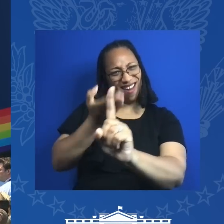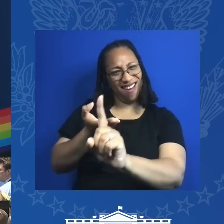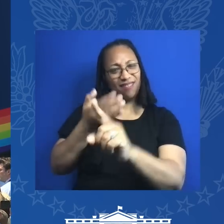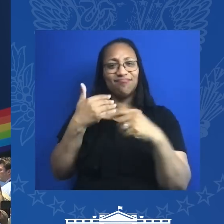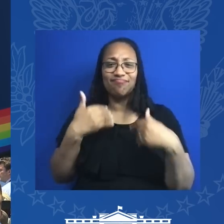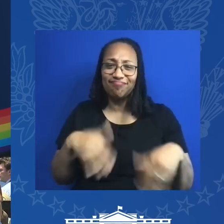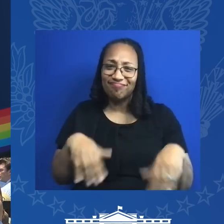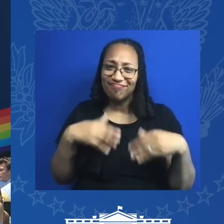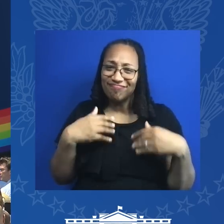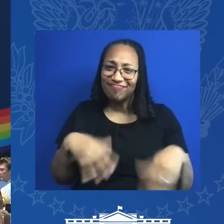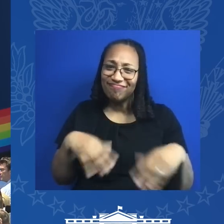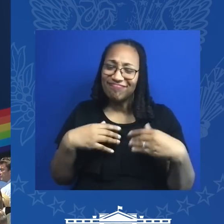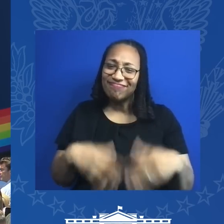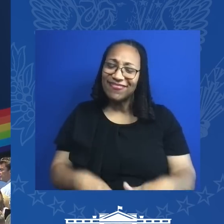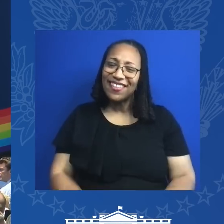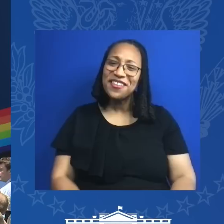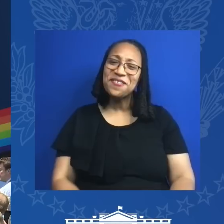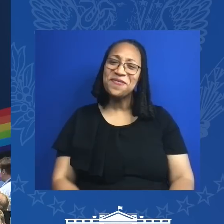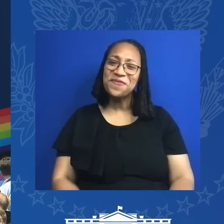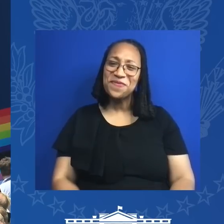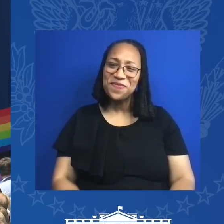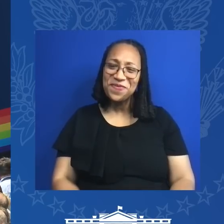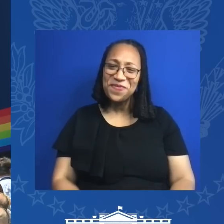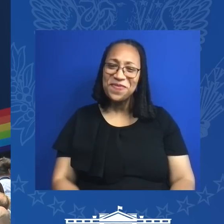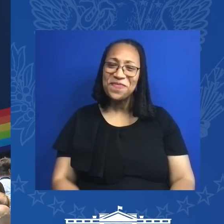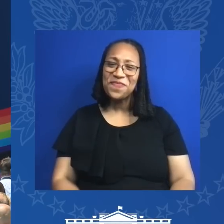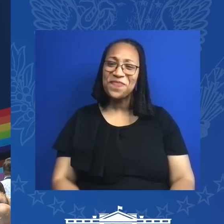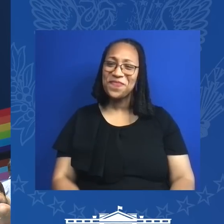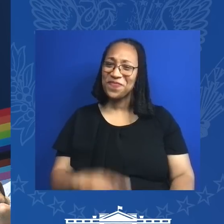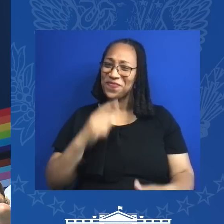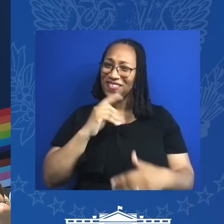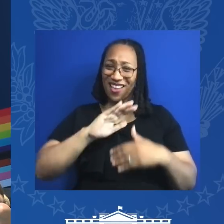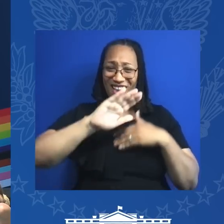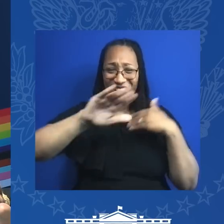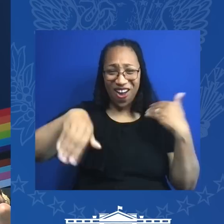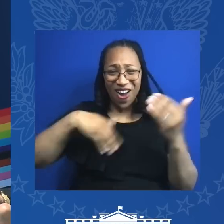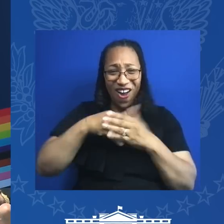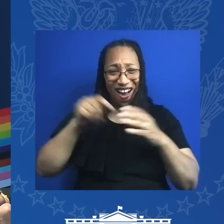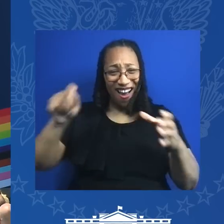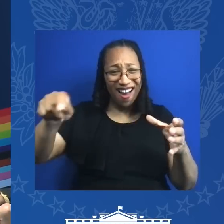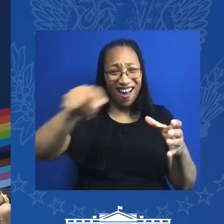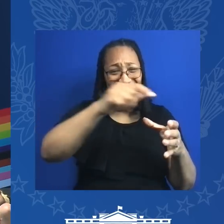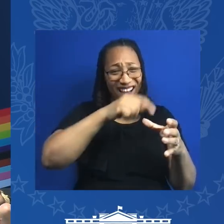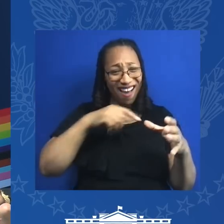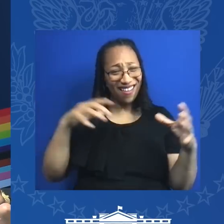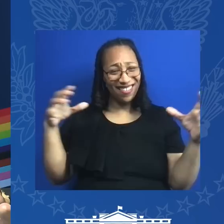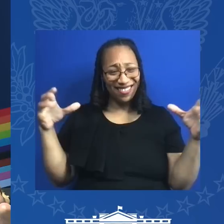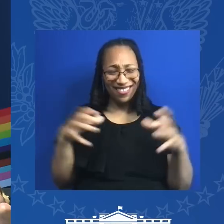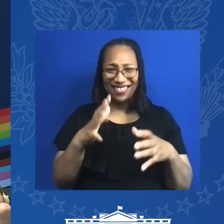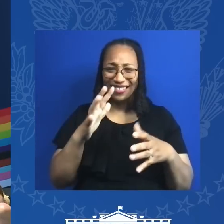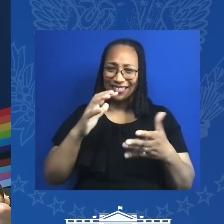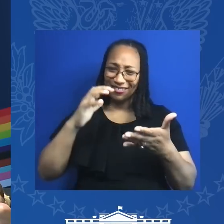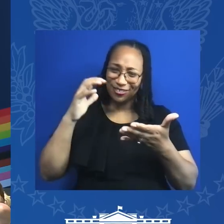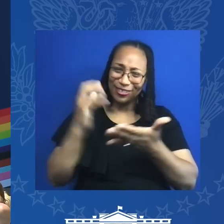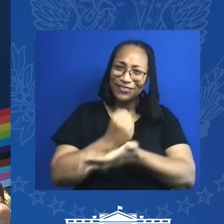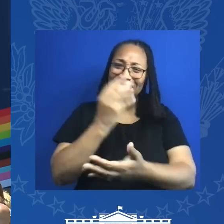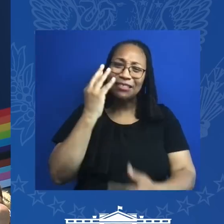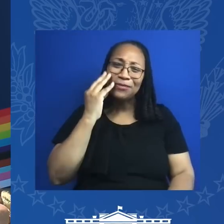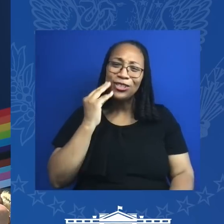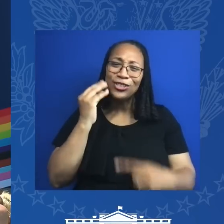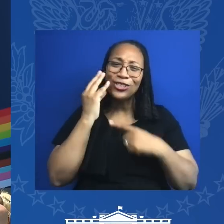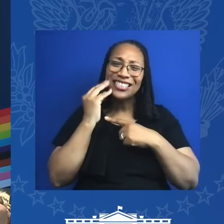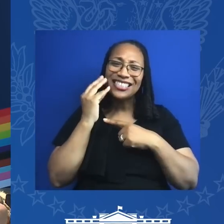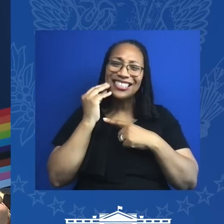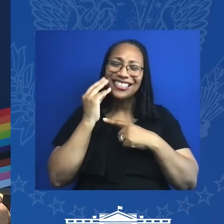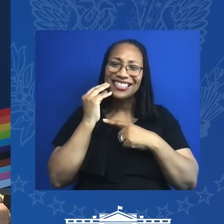And all of us deserve that. We know that this year's Pride is caught between the push and